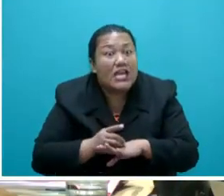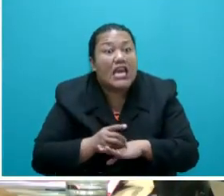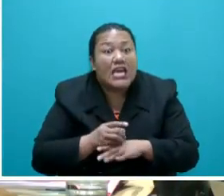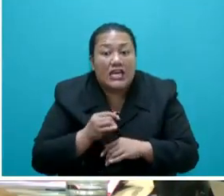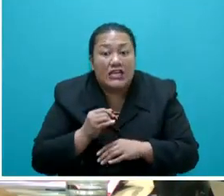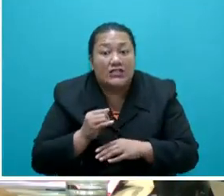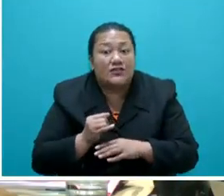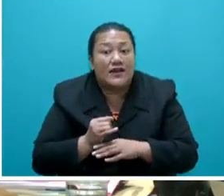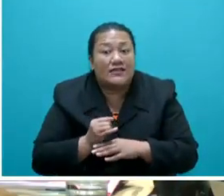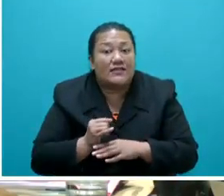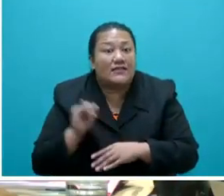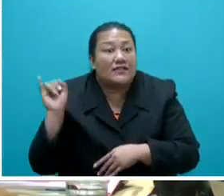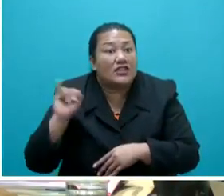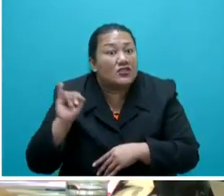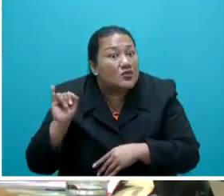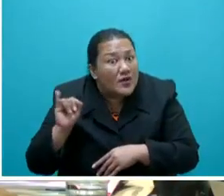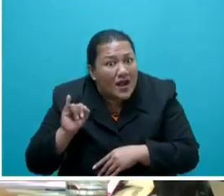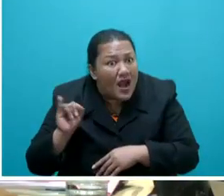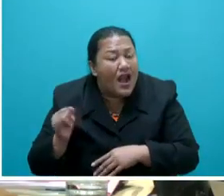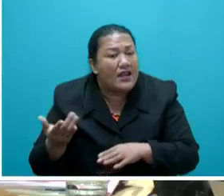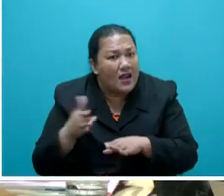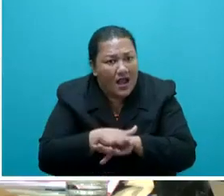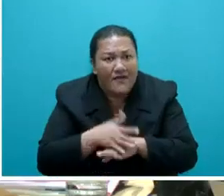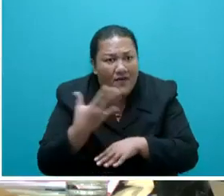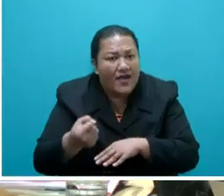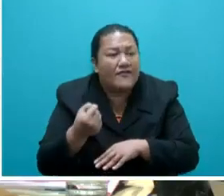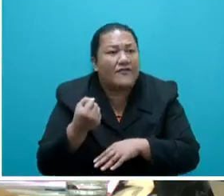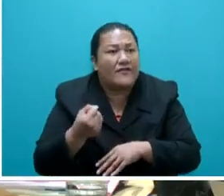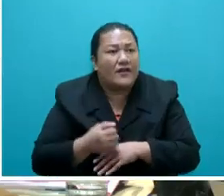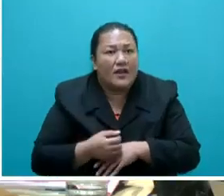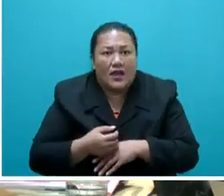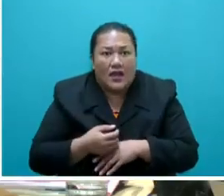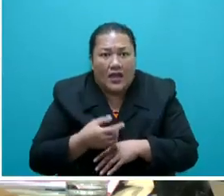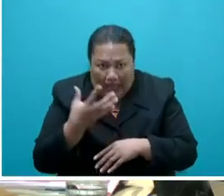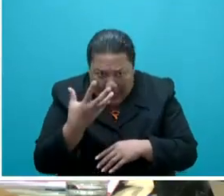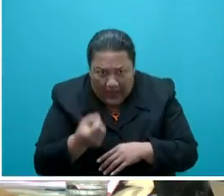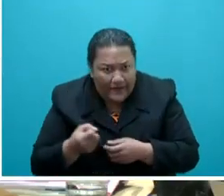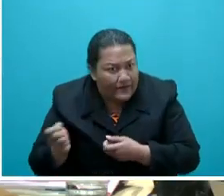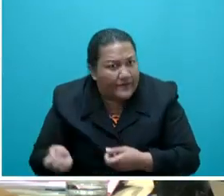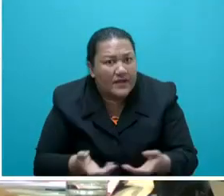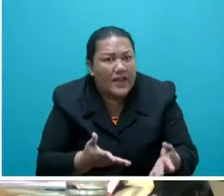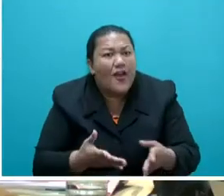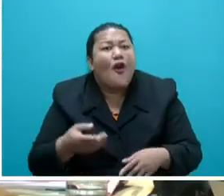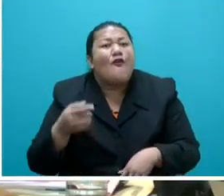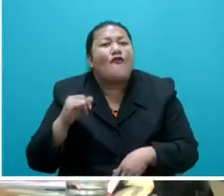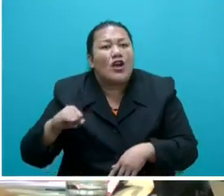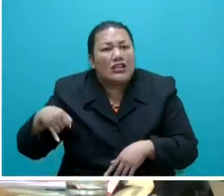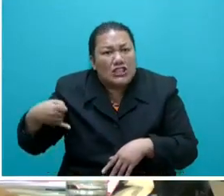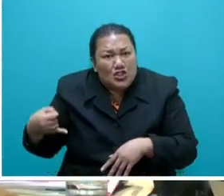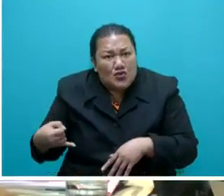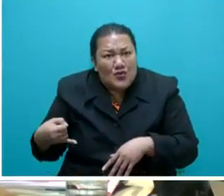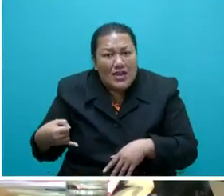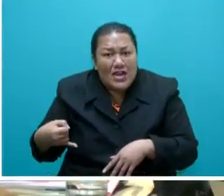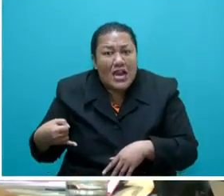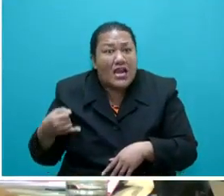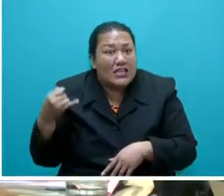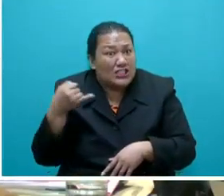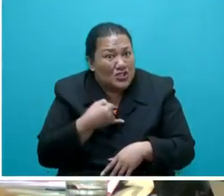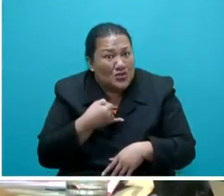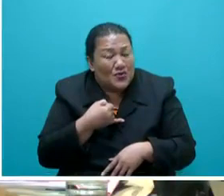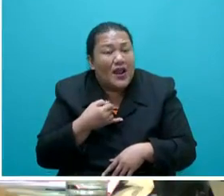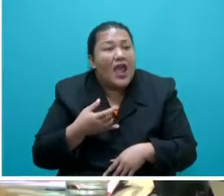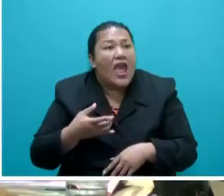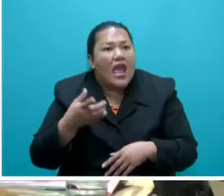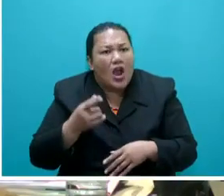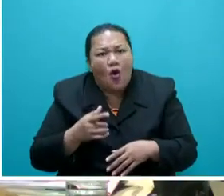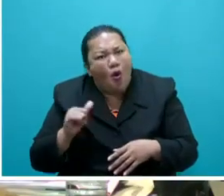all the primary beneficiaries of the 4 programs covering them for injuries, their homes in cases of fire, and for their